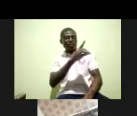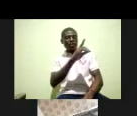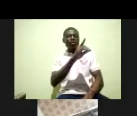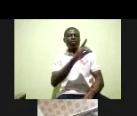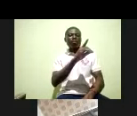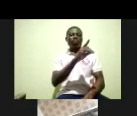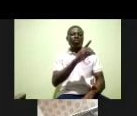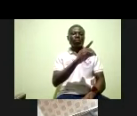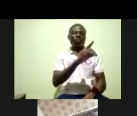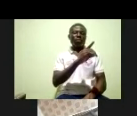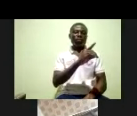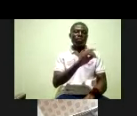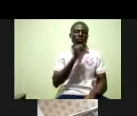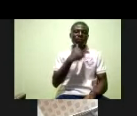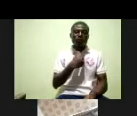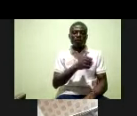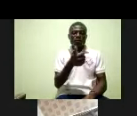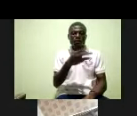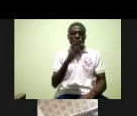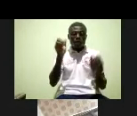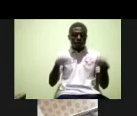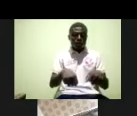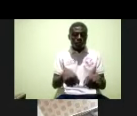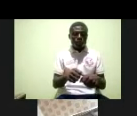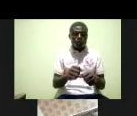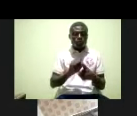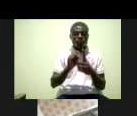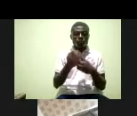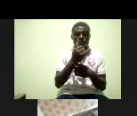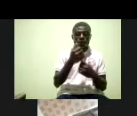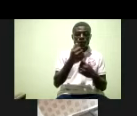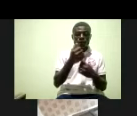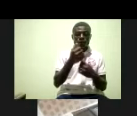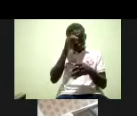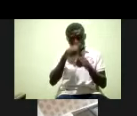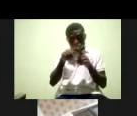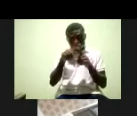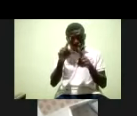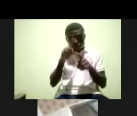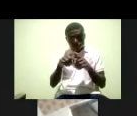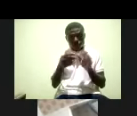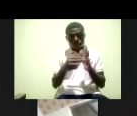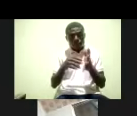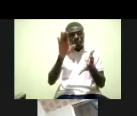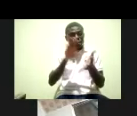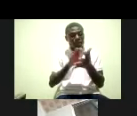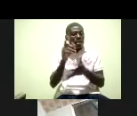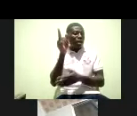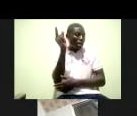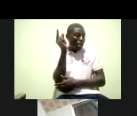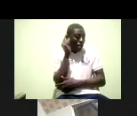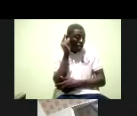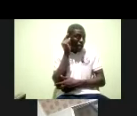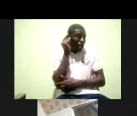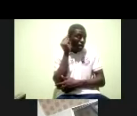another comorbidity situation with learning differences is the central auditory processing issues. There is an